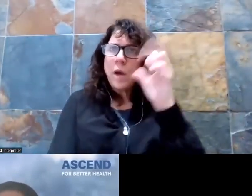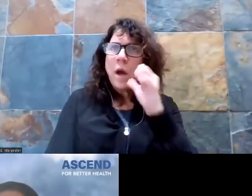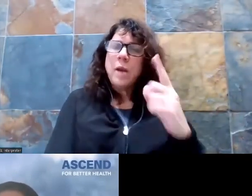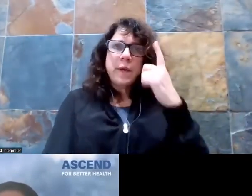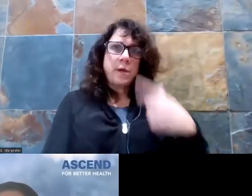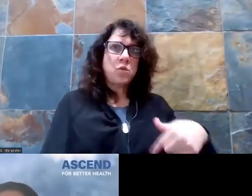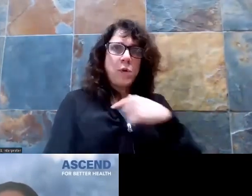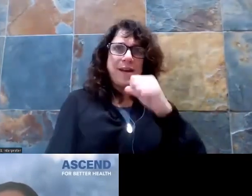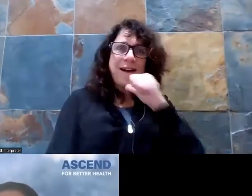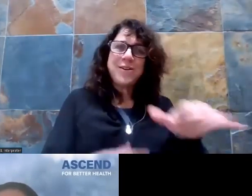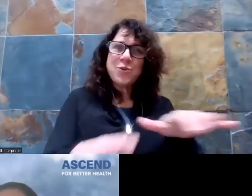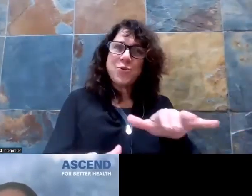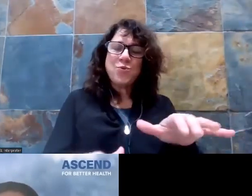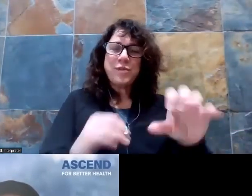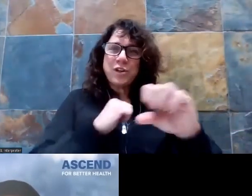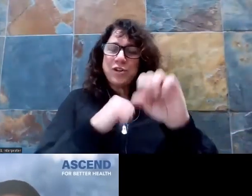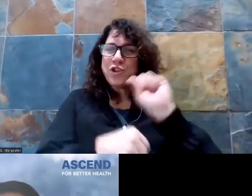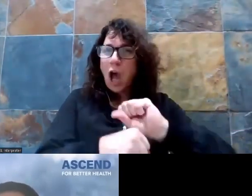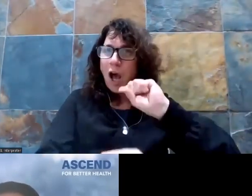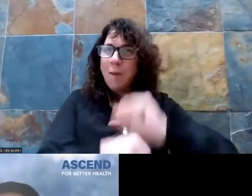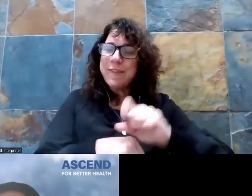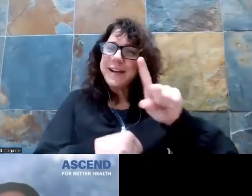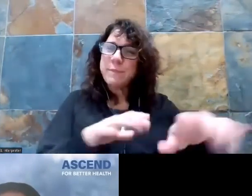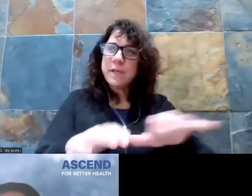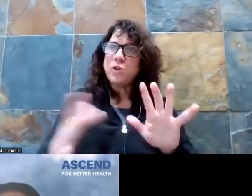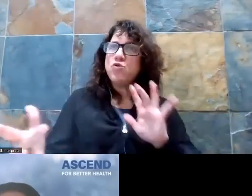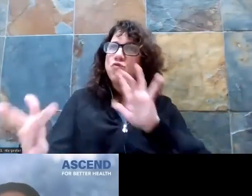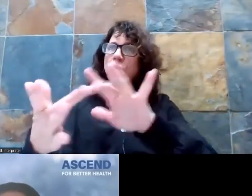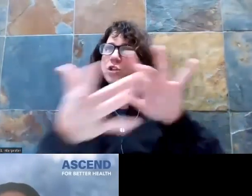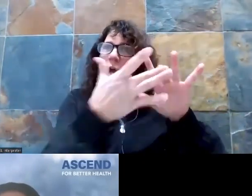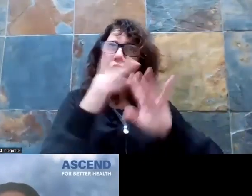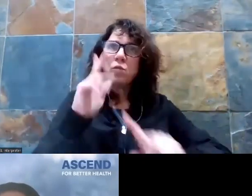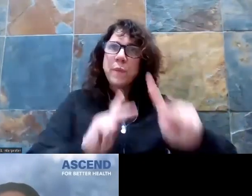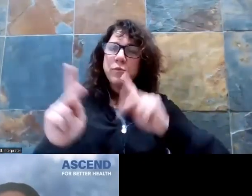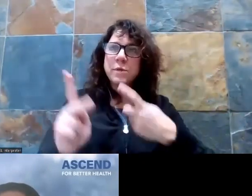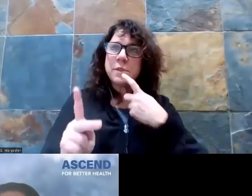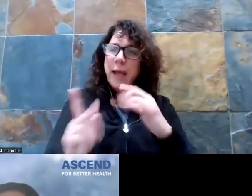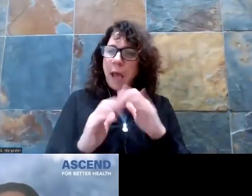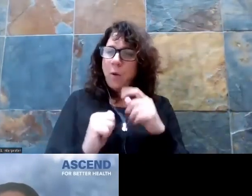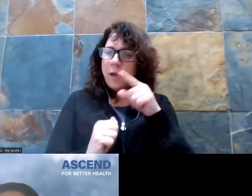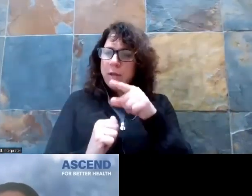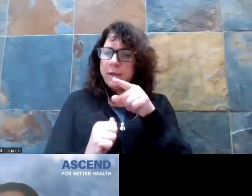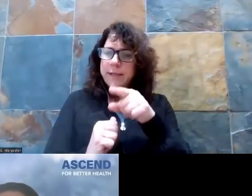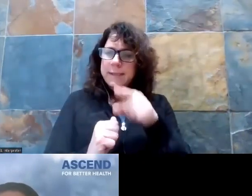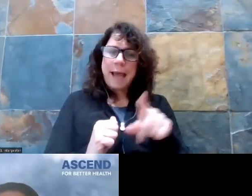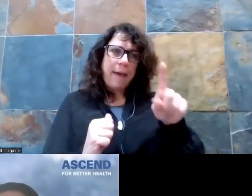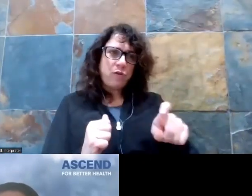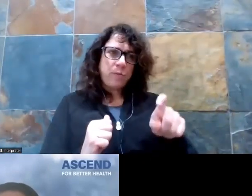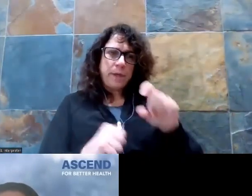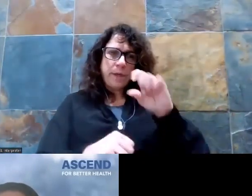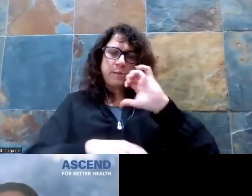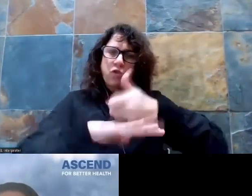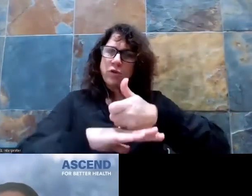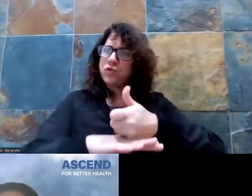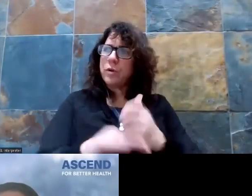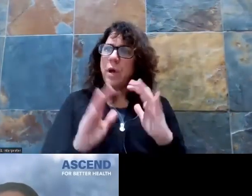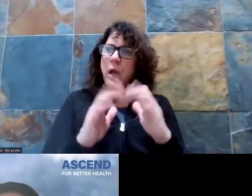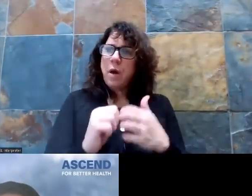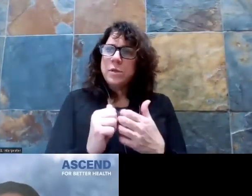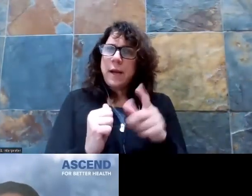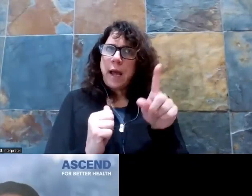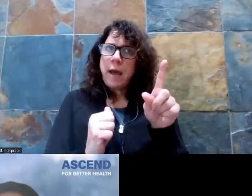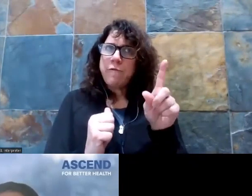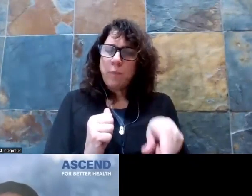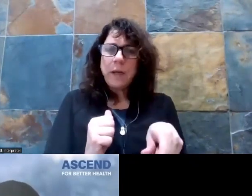we didn't do the job that needs to be done to reach out to people and say, how does this have to be structured? How does it have to be